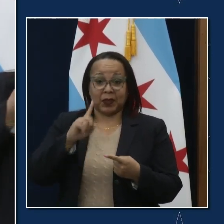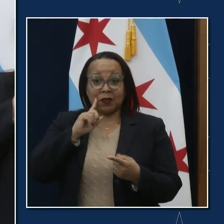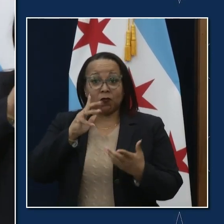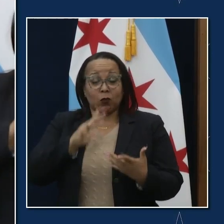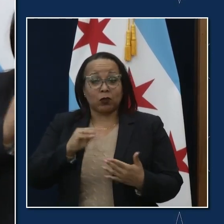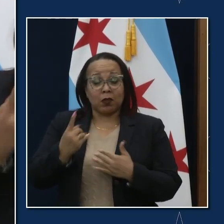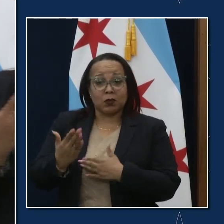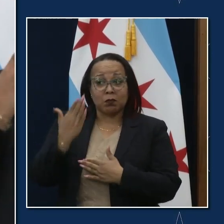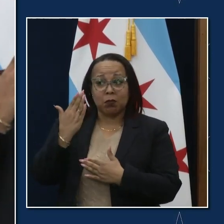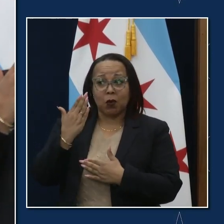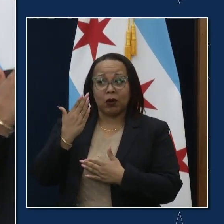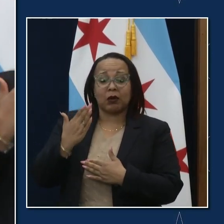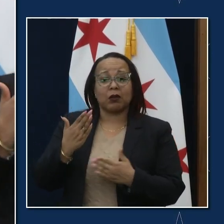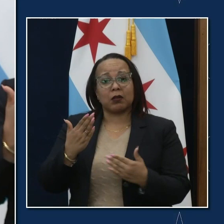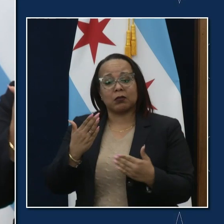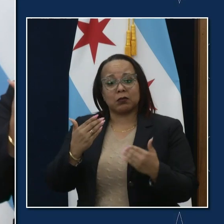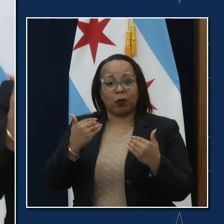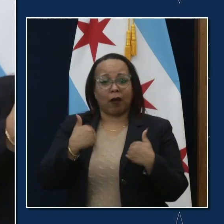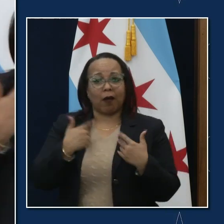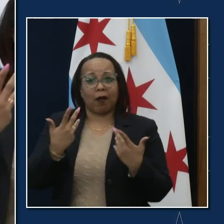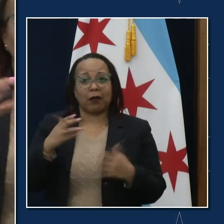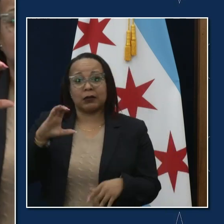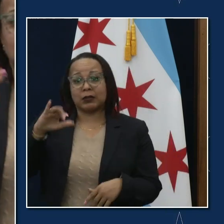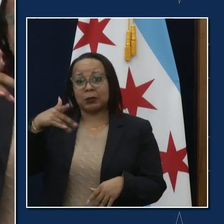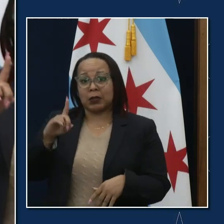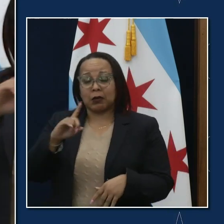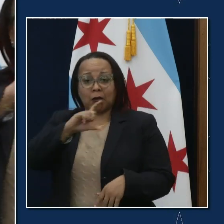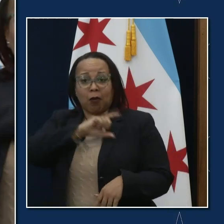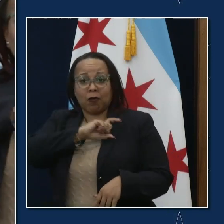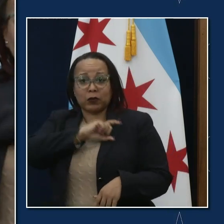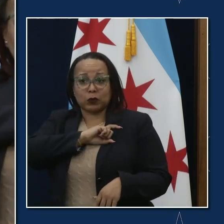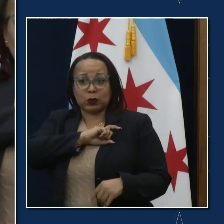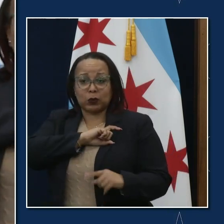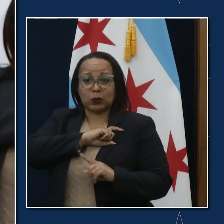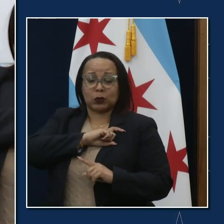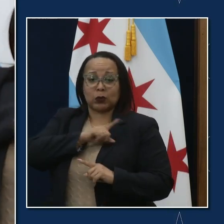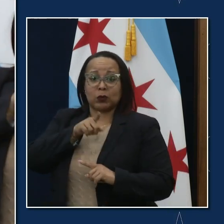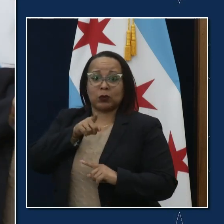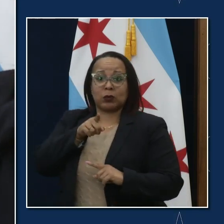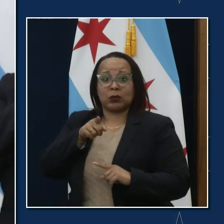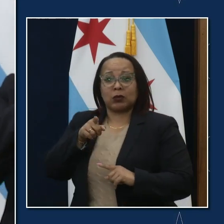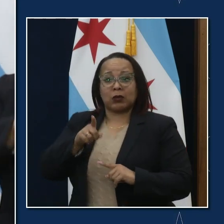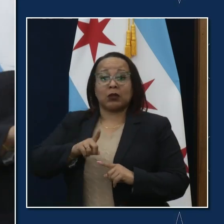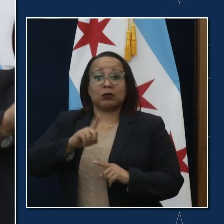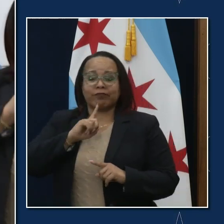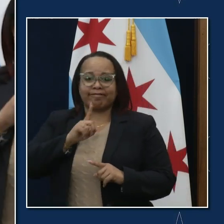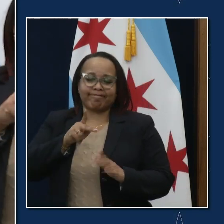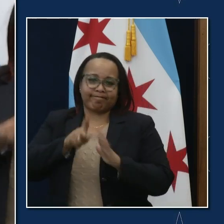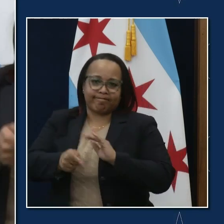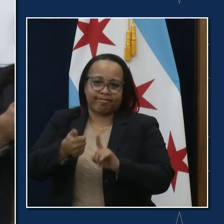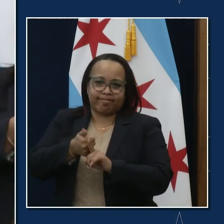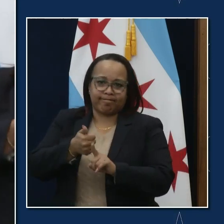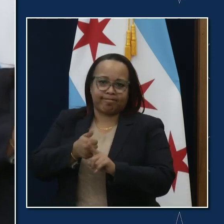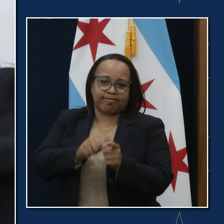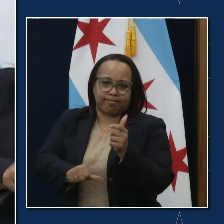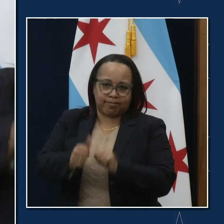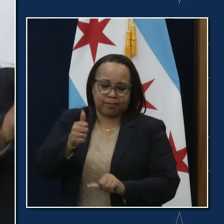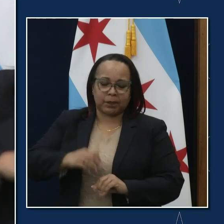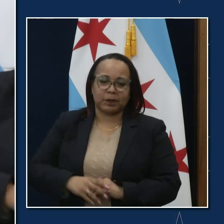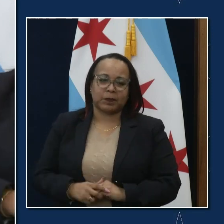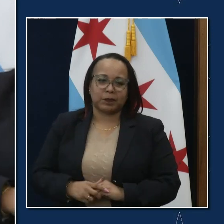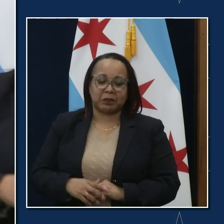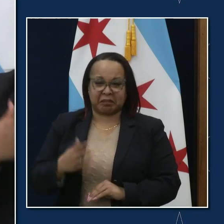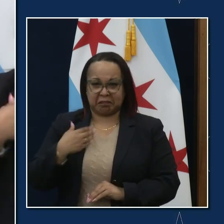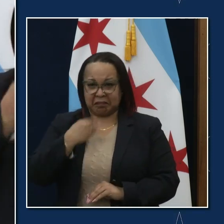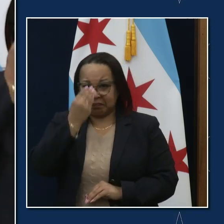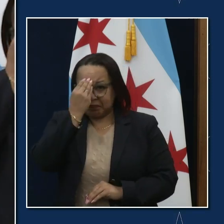this morning, we had a CPD officer who, all accounts are, took his life. What I will say is